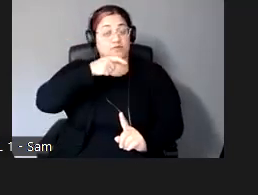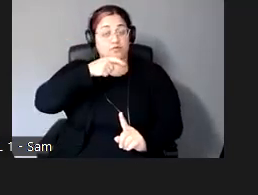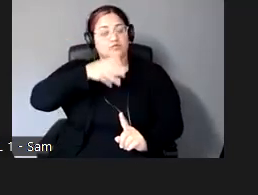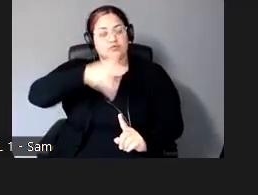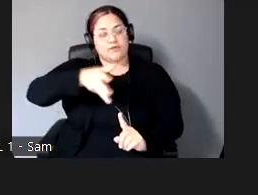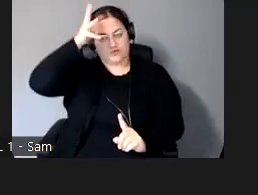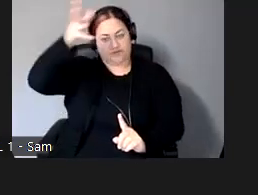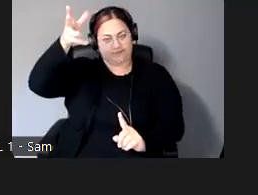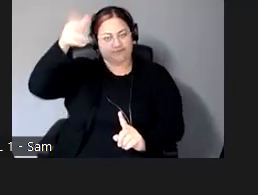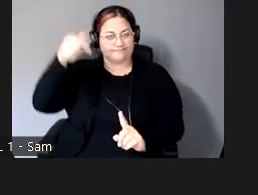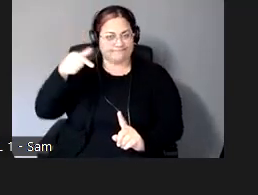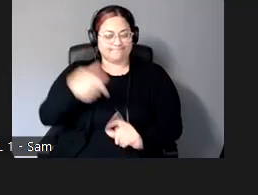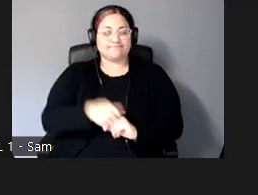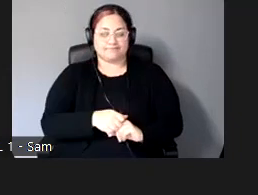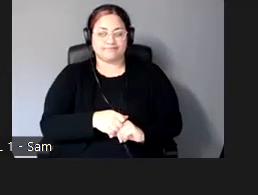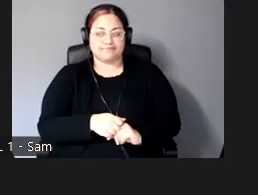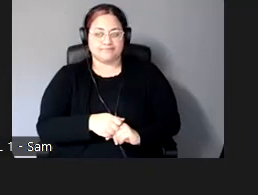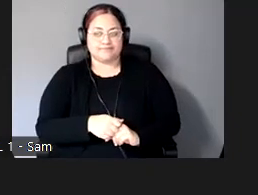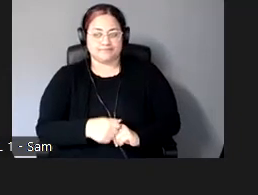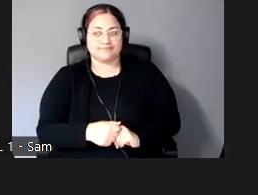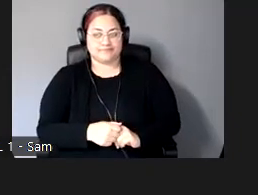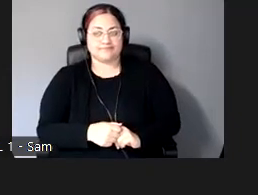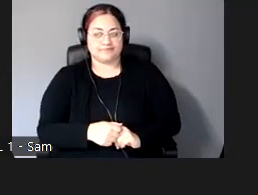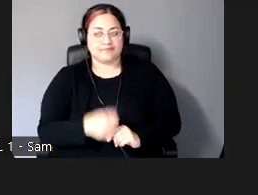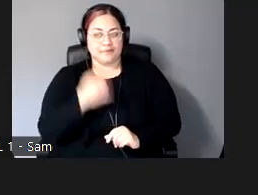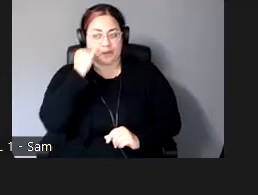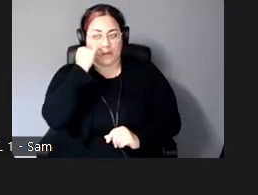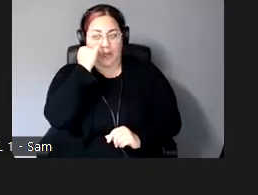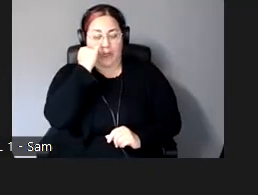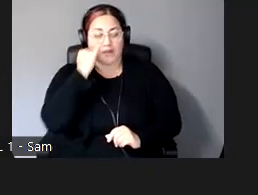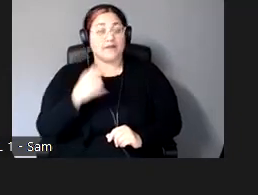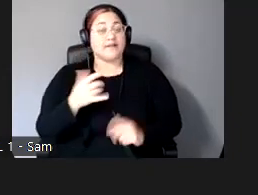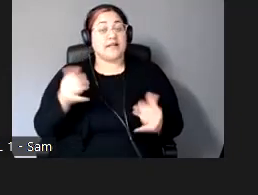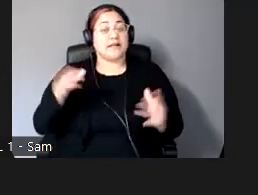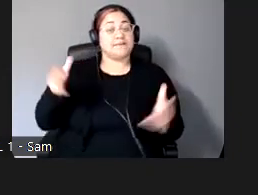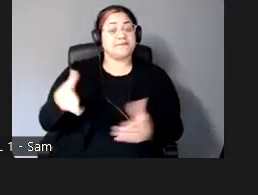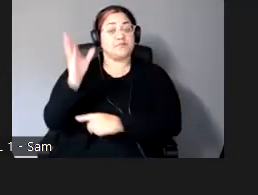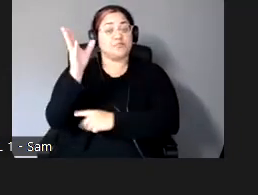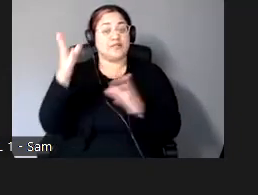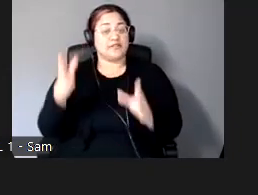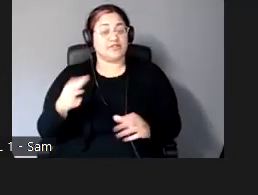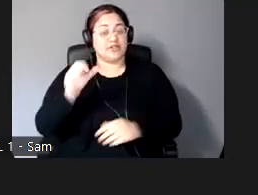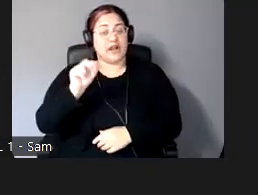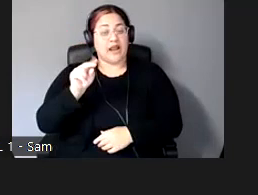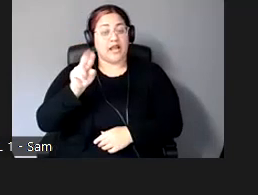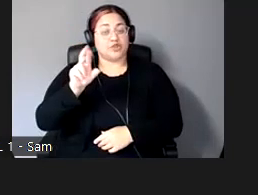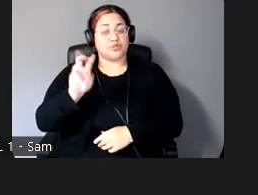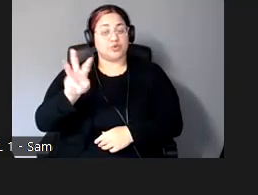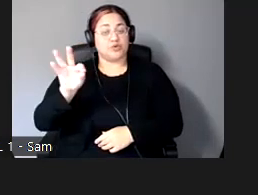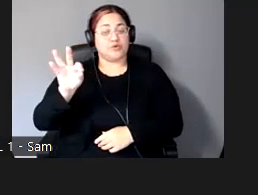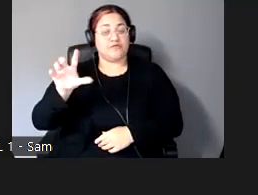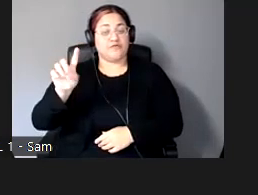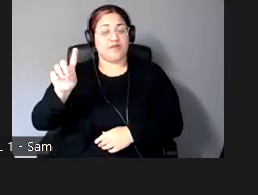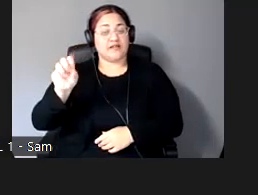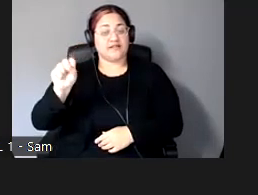have our presentation today by Mr. Andrew Feldstein, who's the founder of Feldstein Family Law Group. Just a